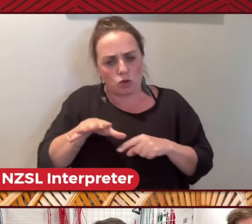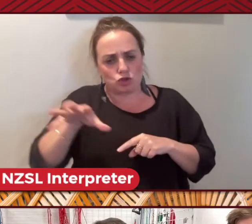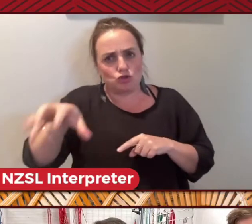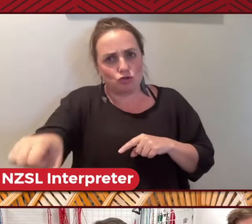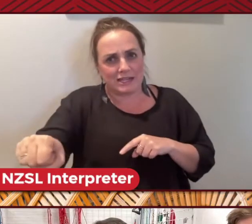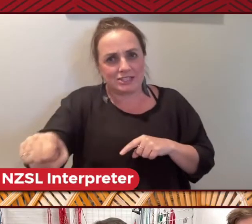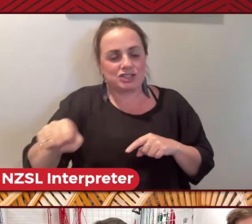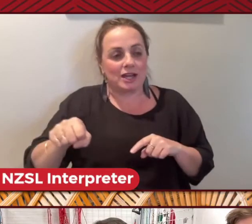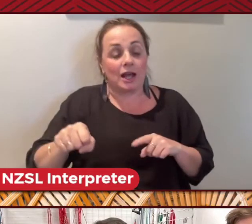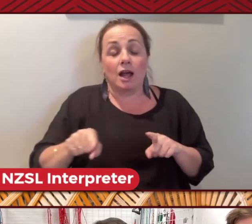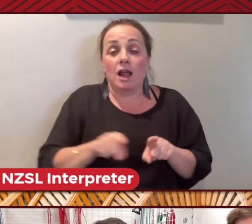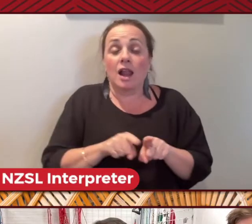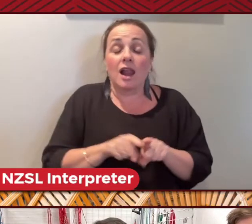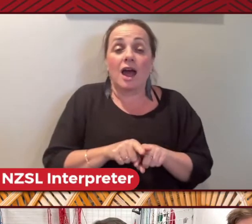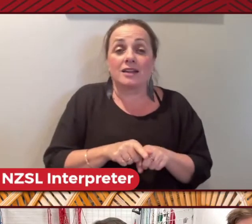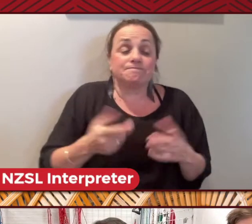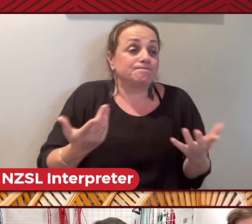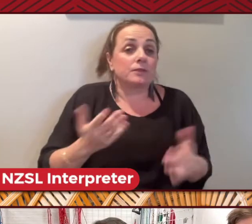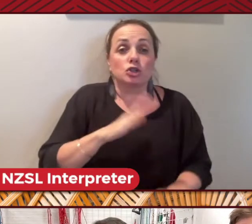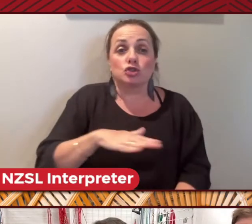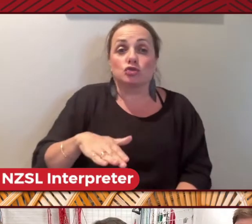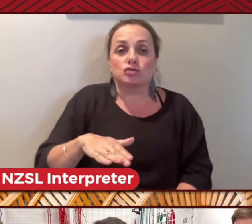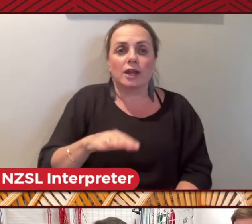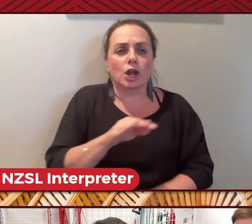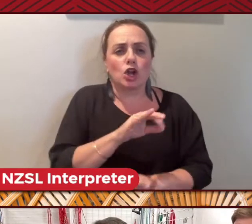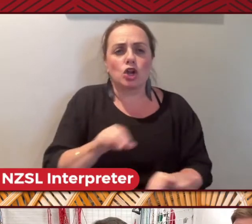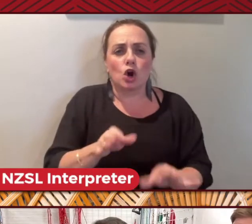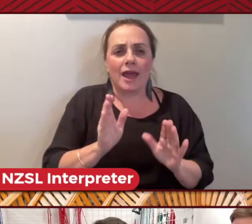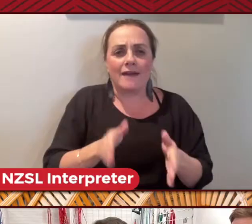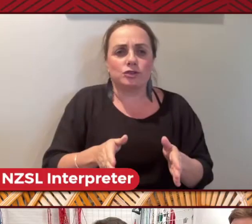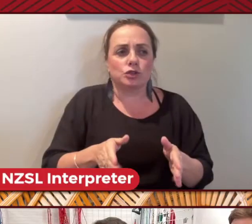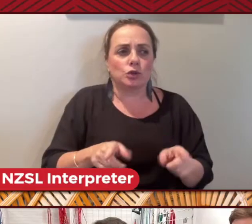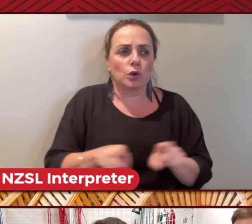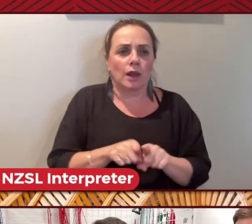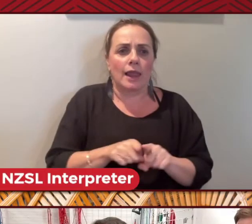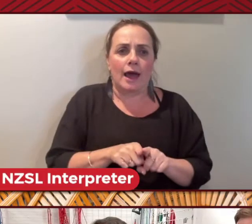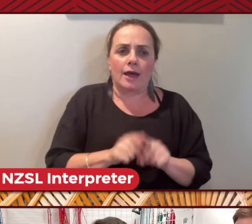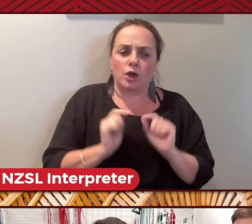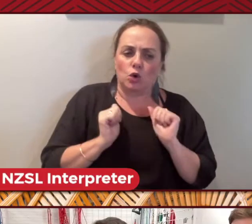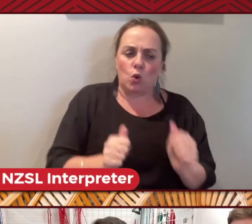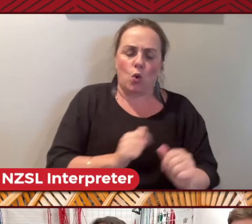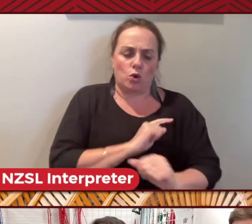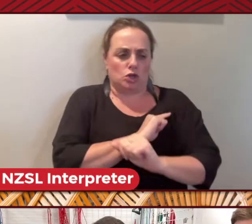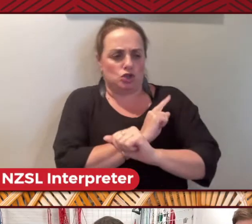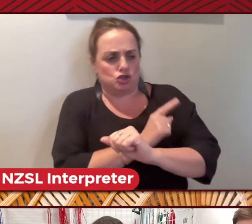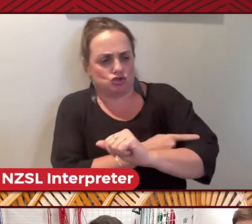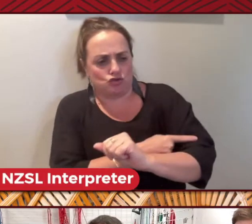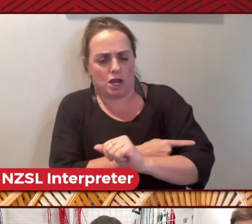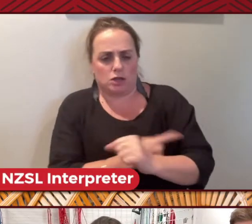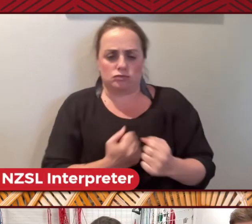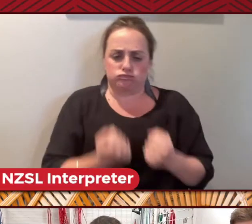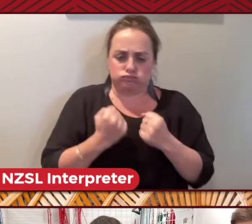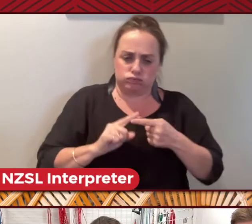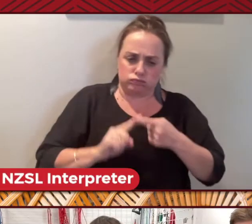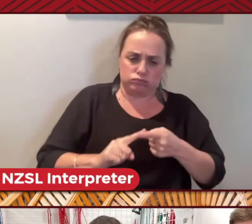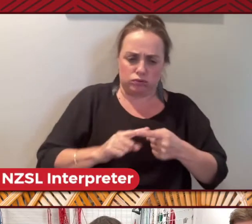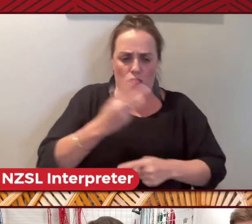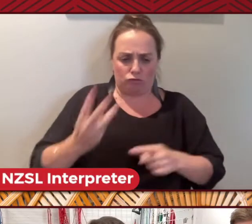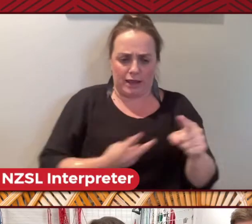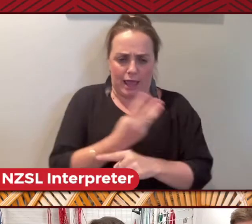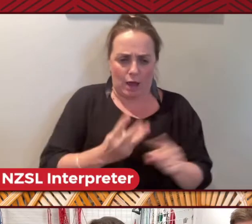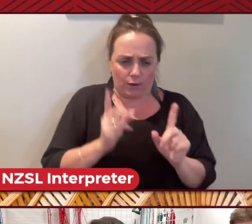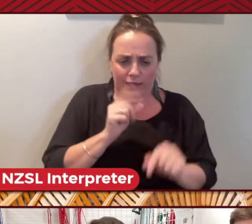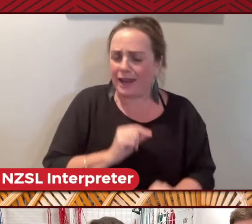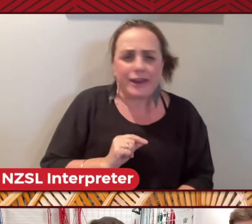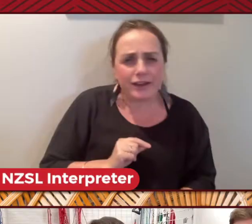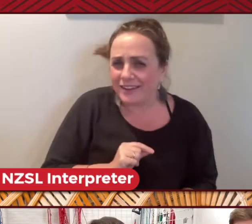be that the kid has to be at a point that they have endurance and they have the stamina to do the 3 hours a day. Like these are all wrapped